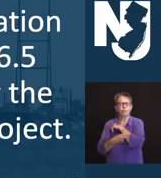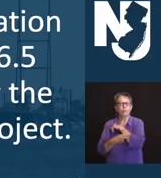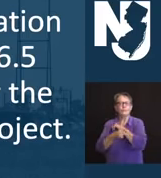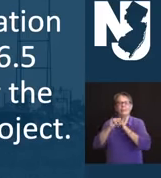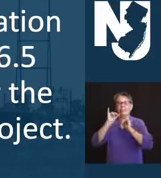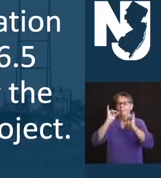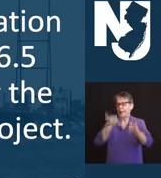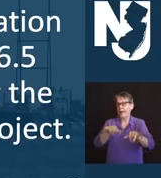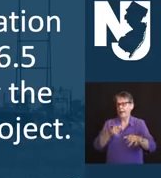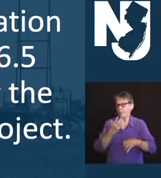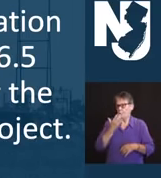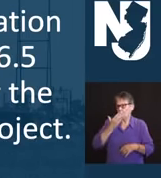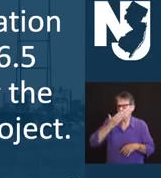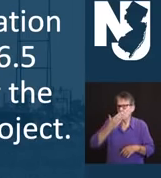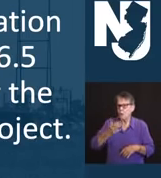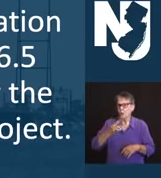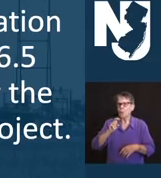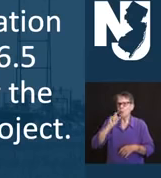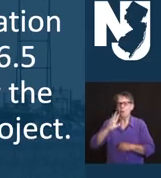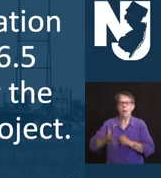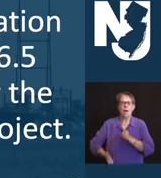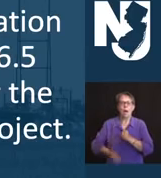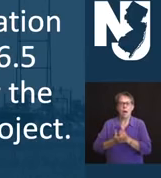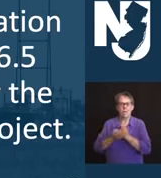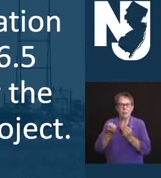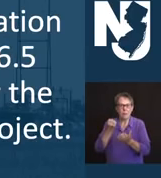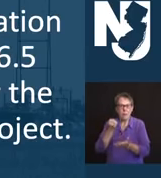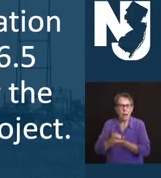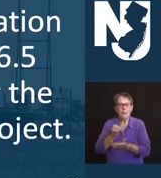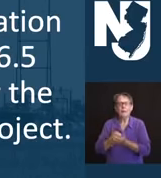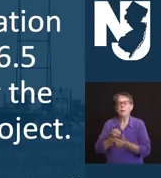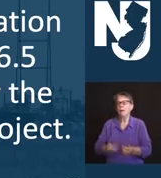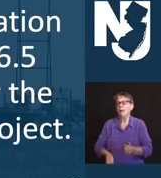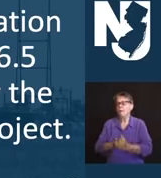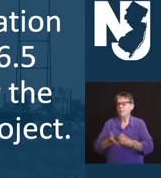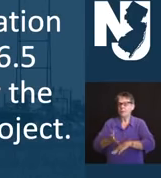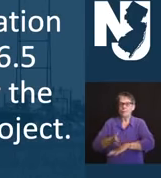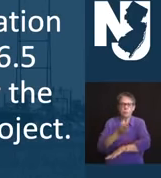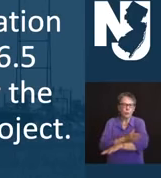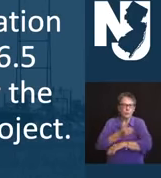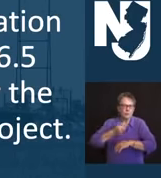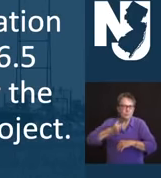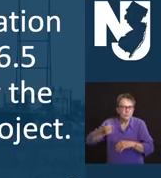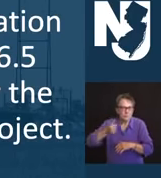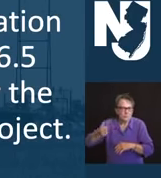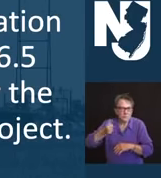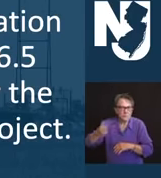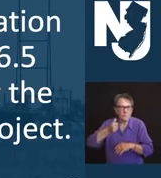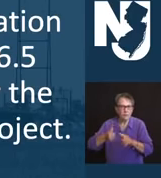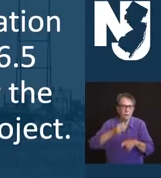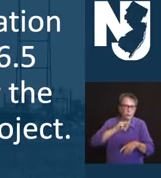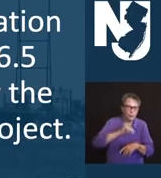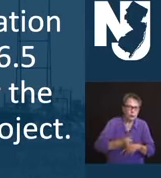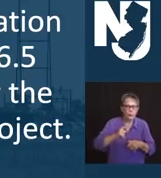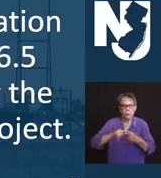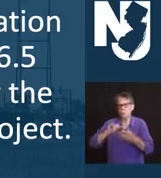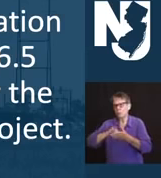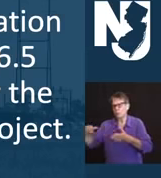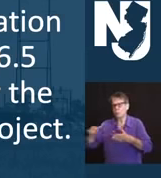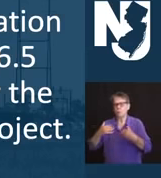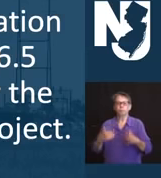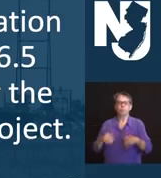Northeast Corridor, which, by the way, is plus or minus 20% of the United States' entire economy. Since day one